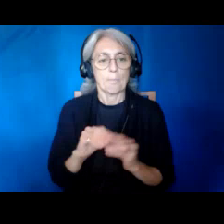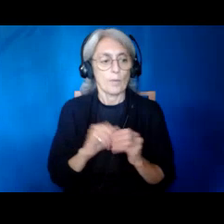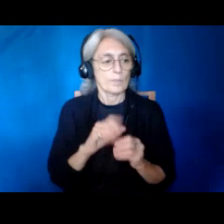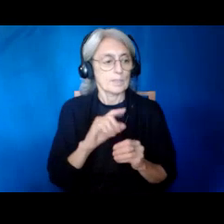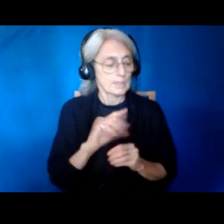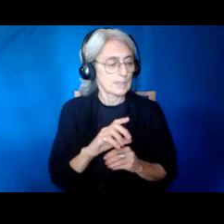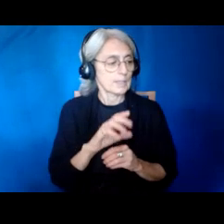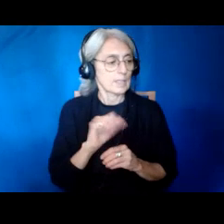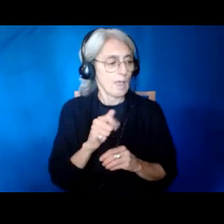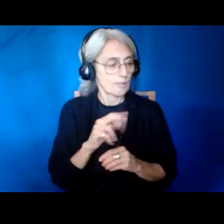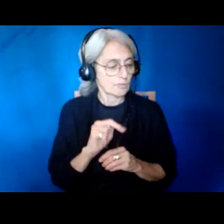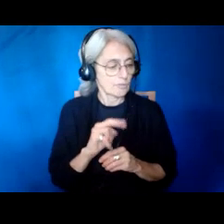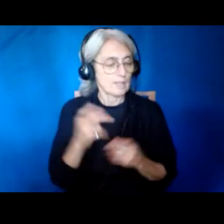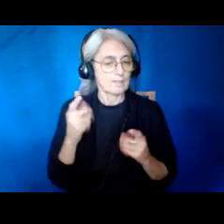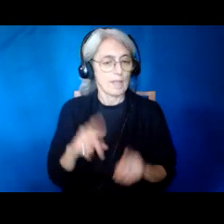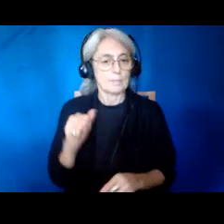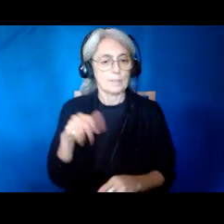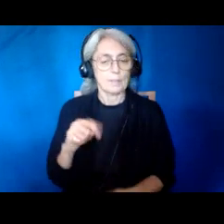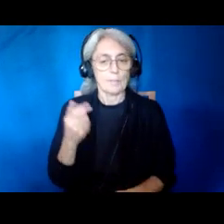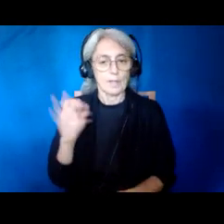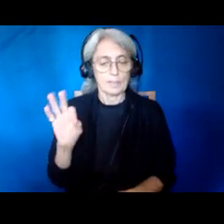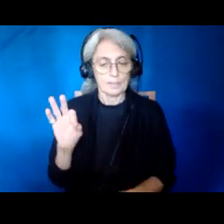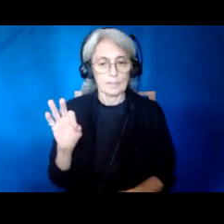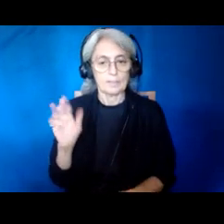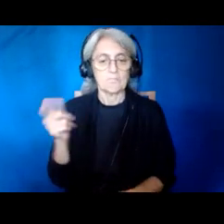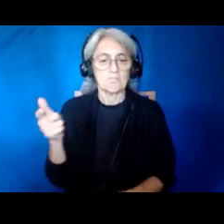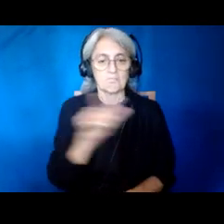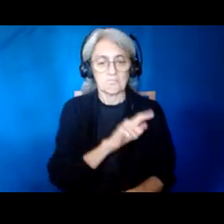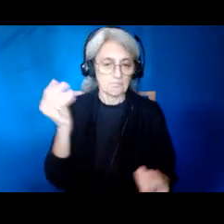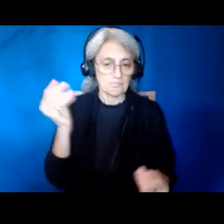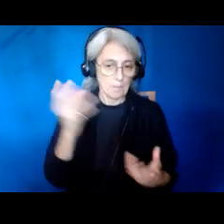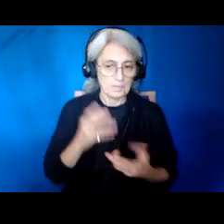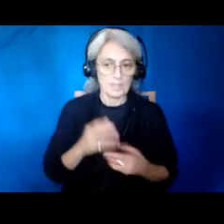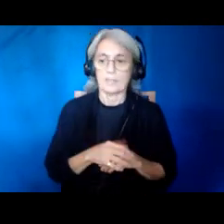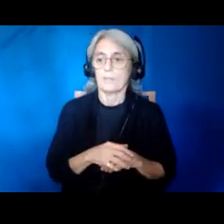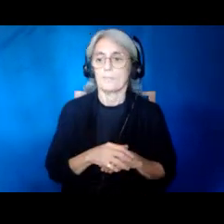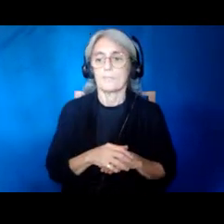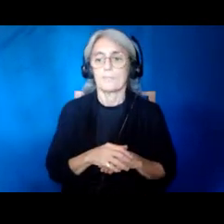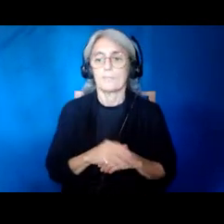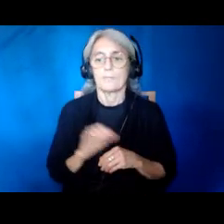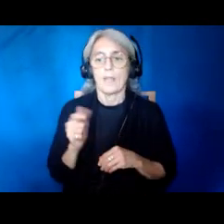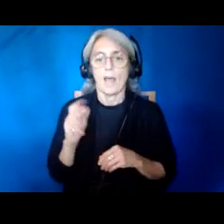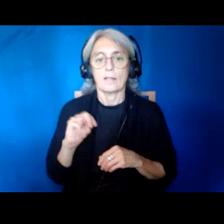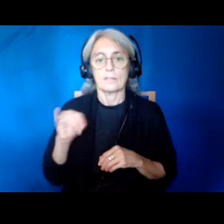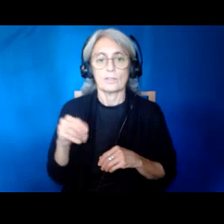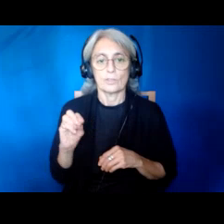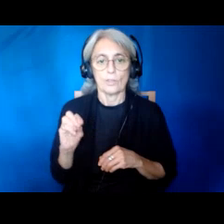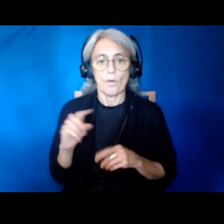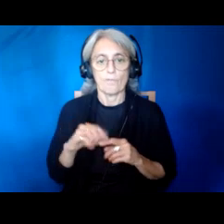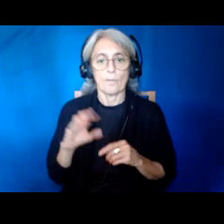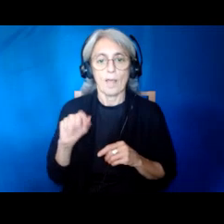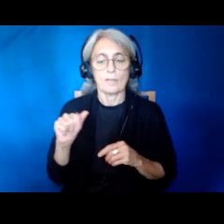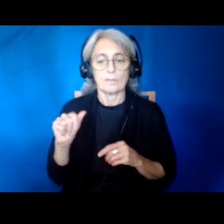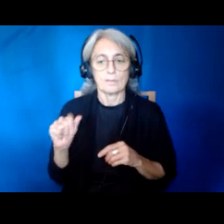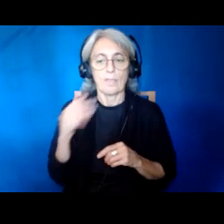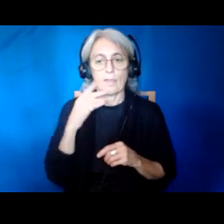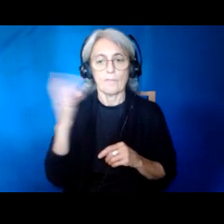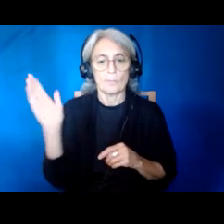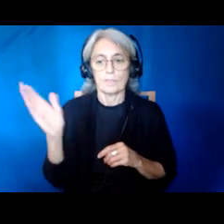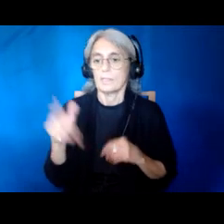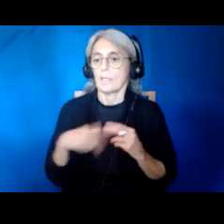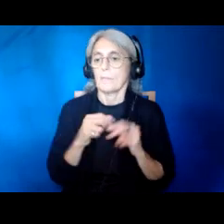September 19th, and we heard a number of informative updates. I want to thank Allison Joe from CalSTA for the presentation on the